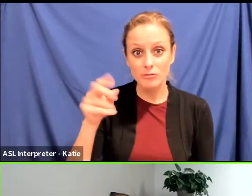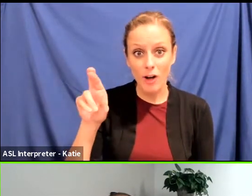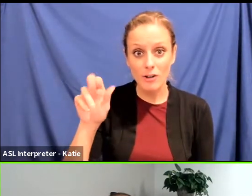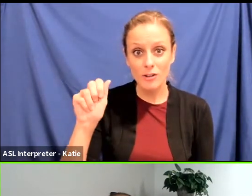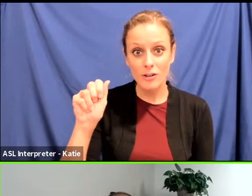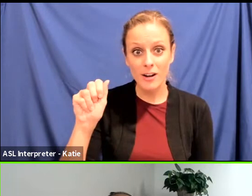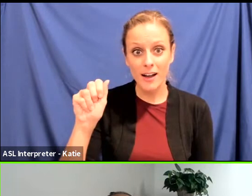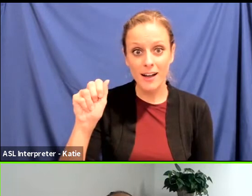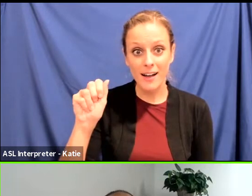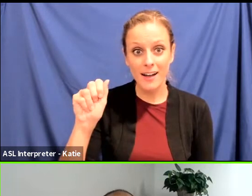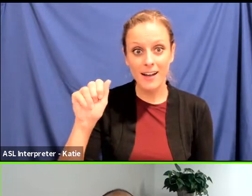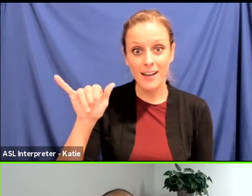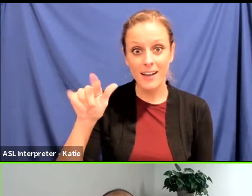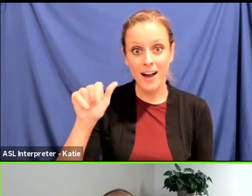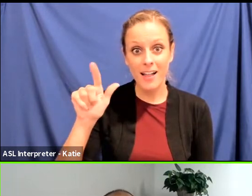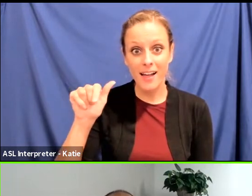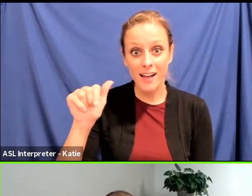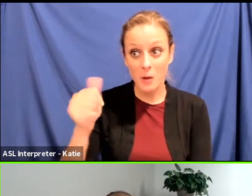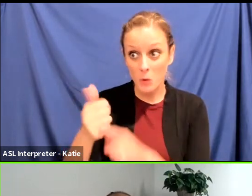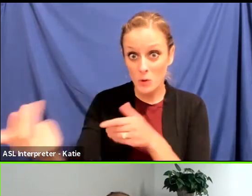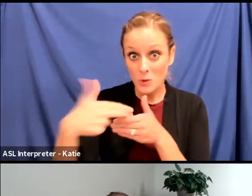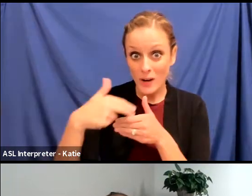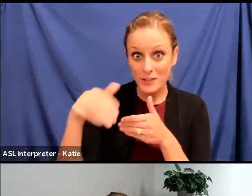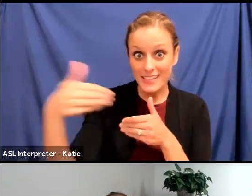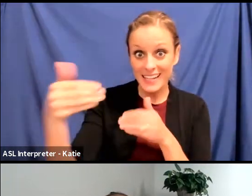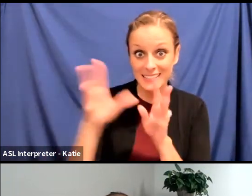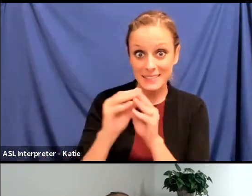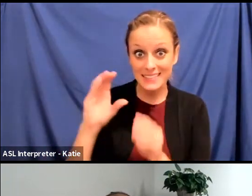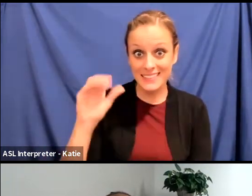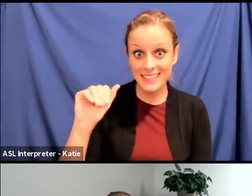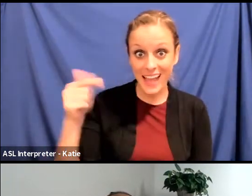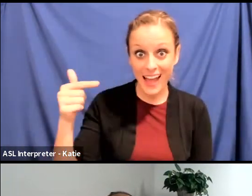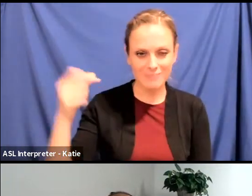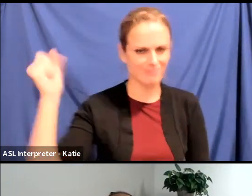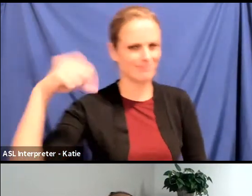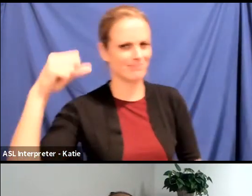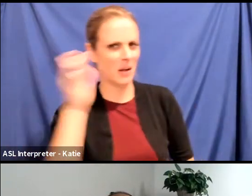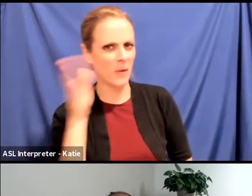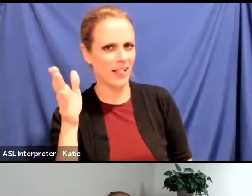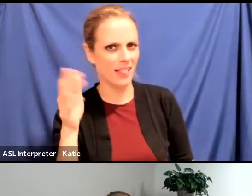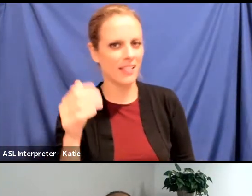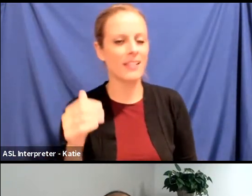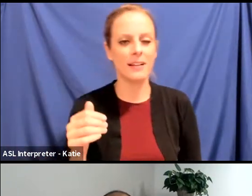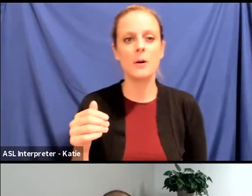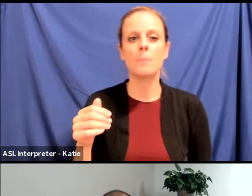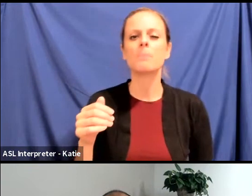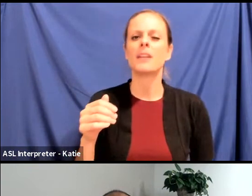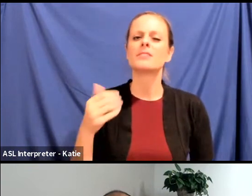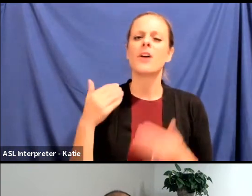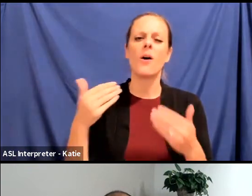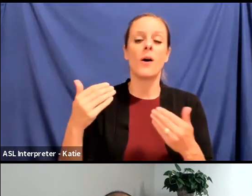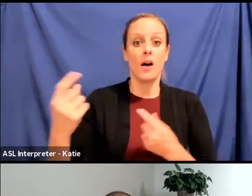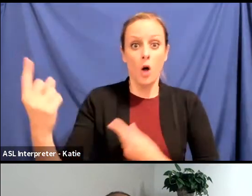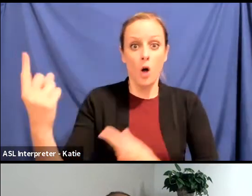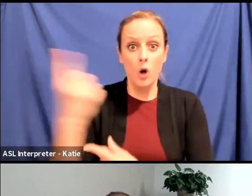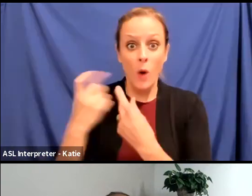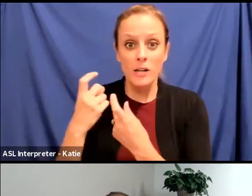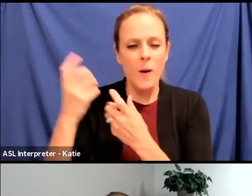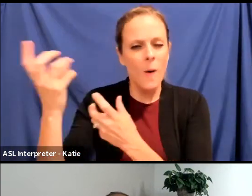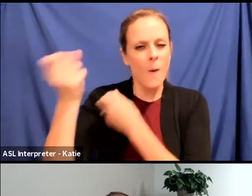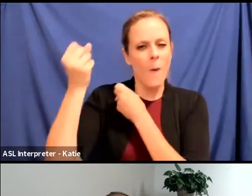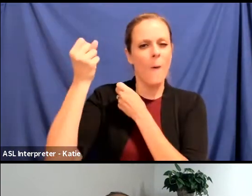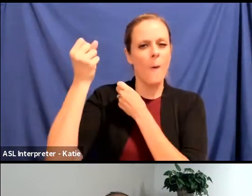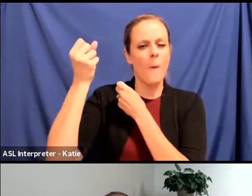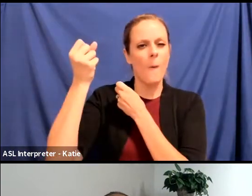I absolutely will. Yeah, why don't we hold off, or what we could do is maybe